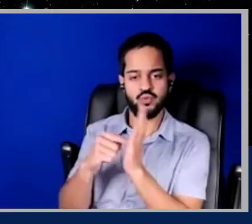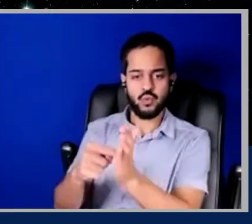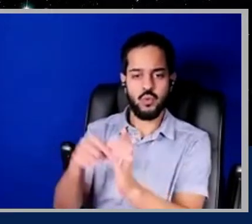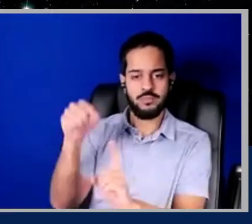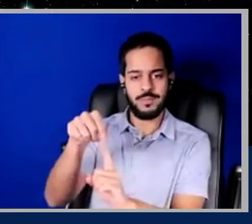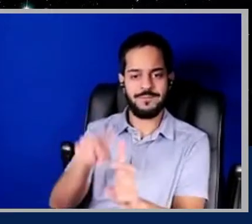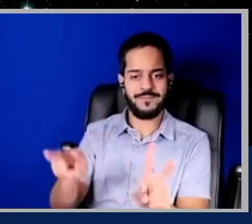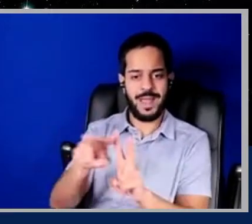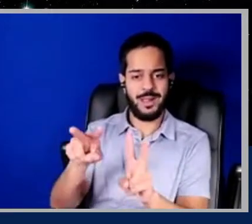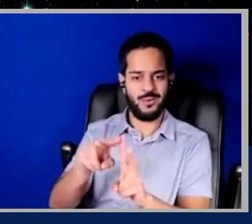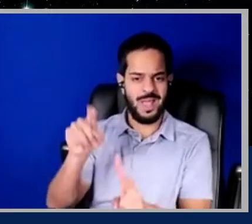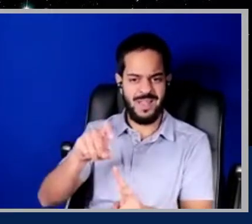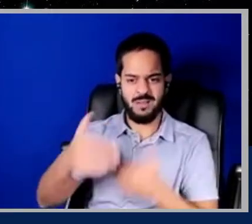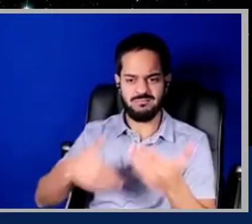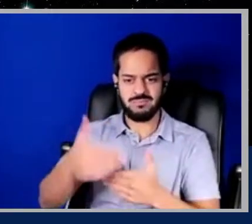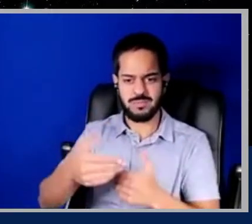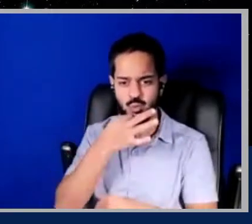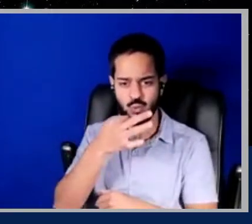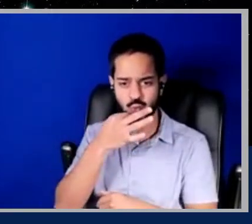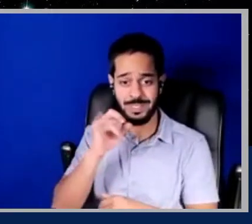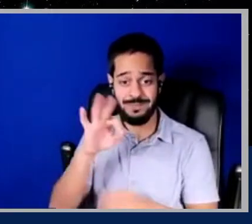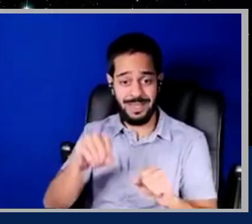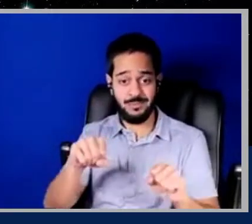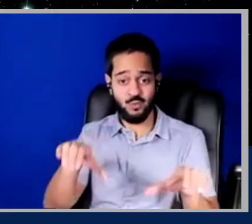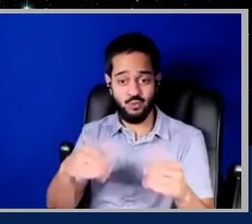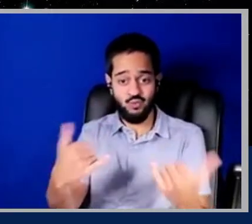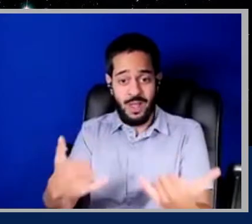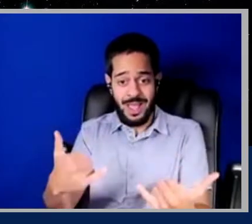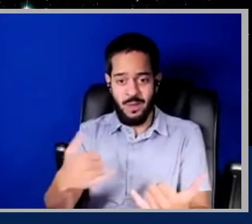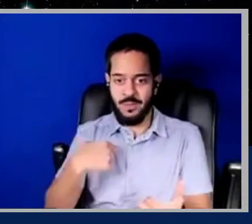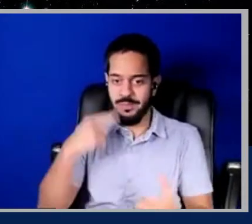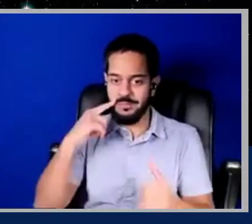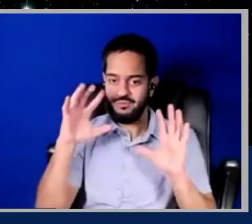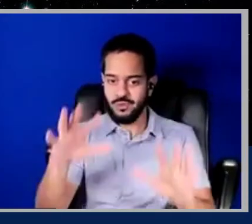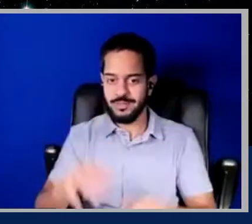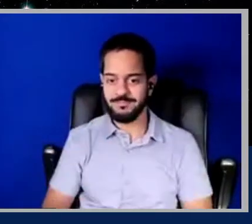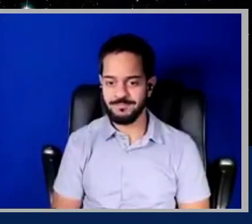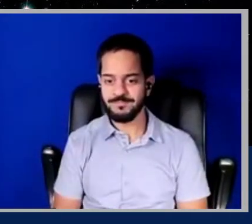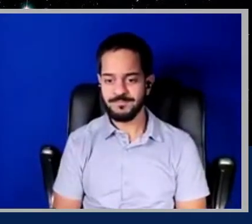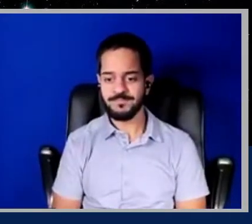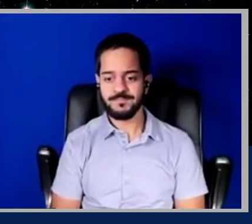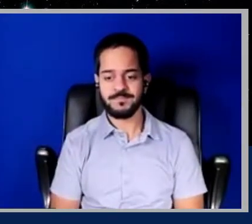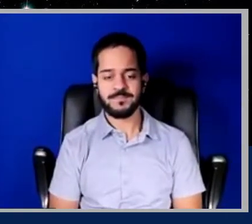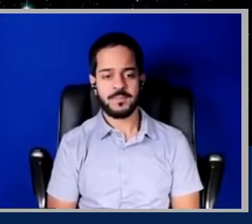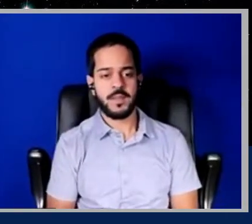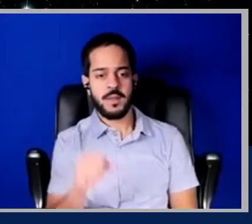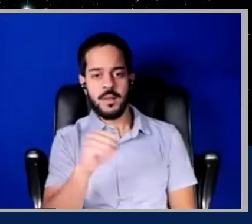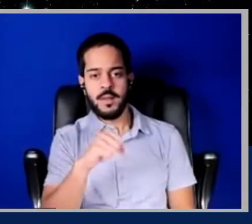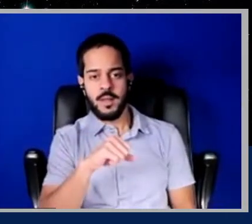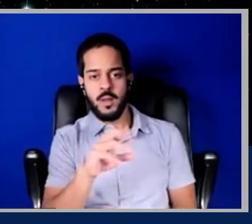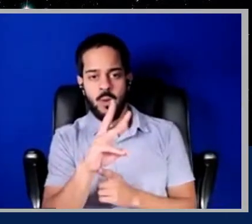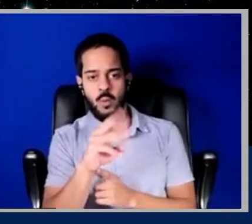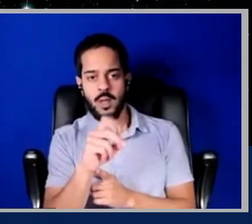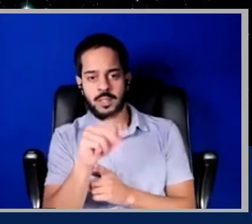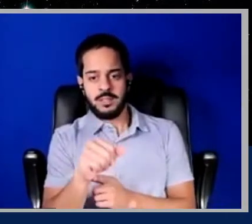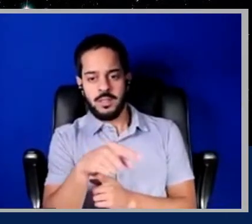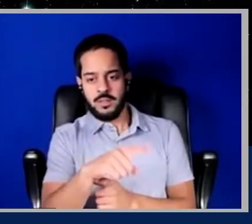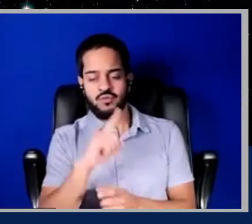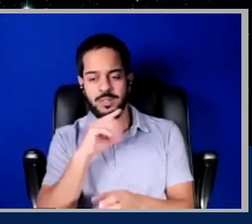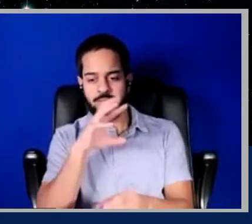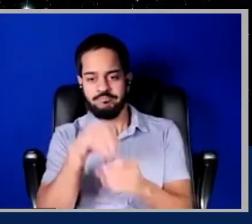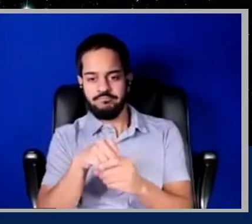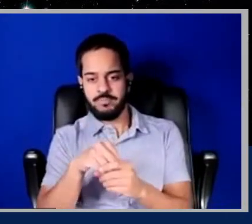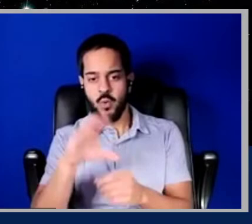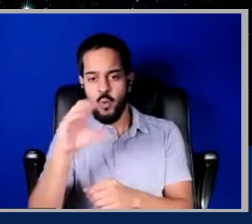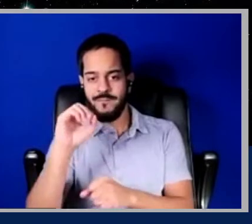soon. It would be great if we do that right now. Yeah, Wanda is also a co-founder of our working group. So I've had a lot of conversations with her